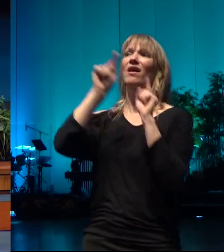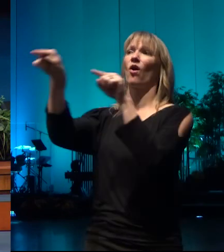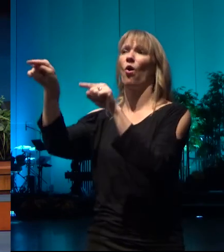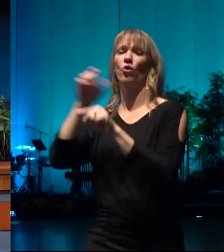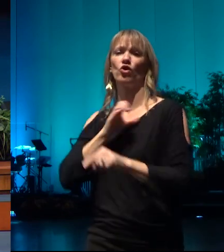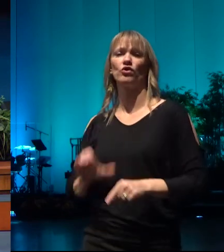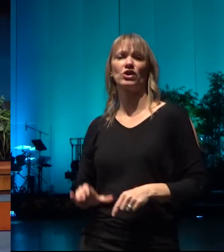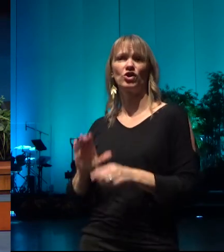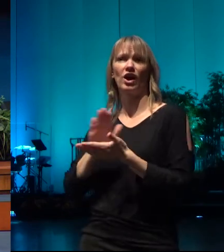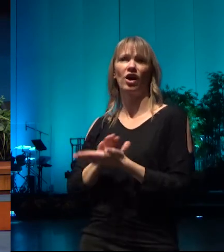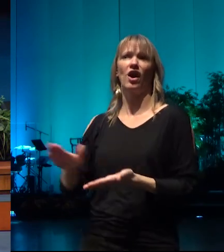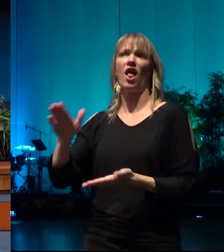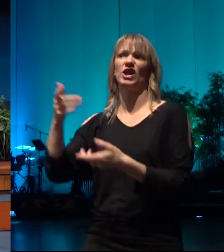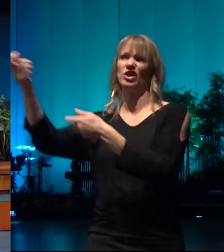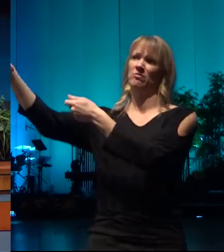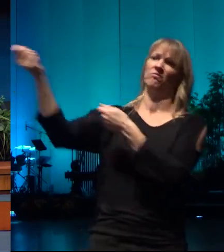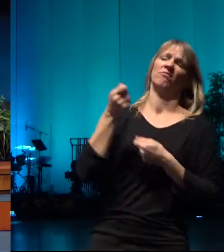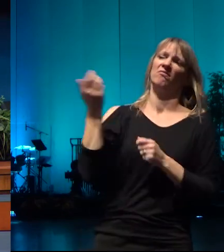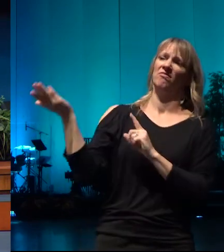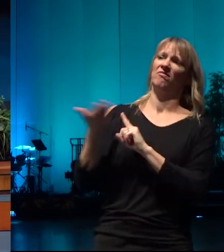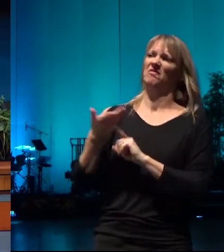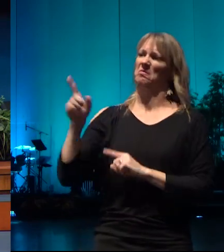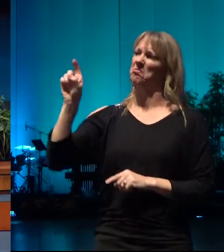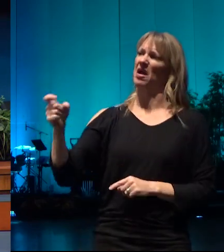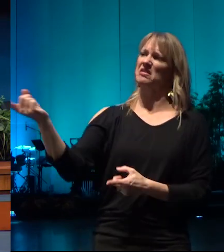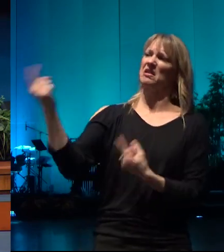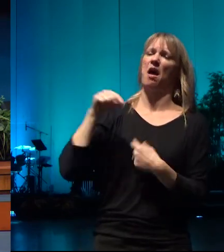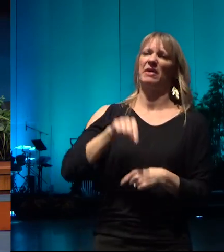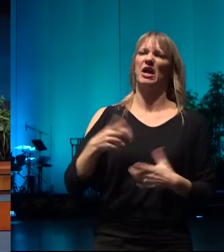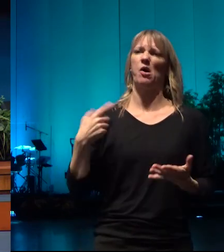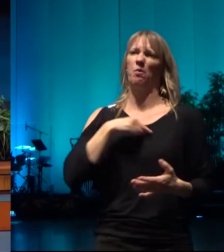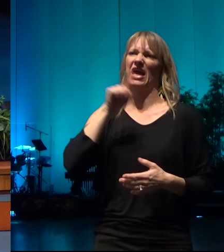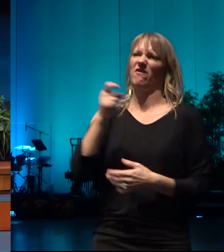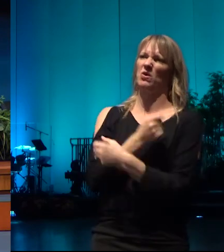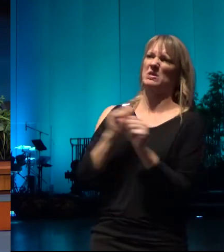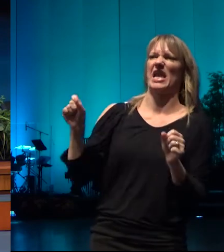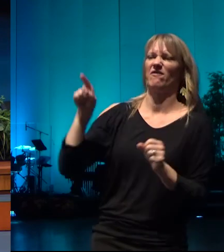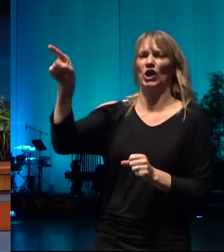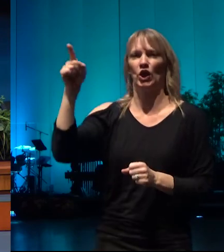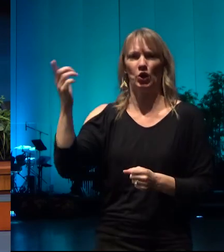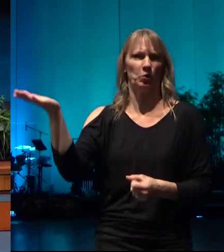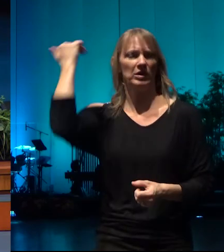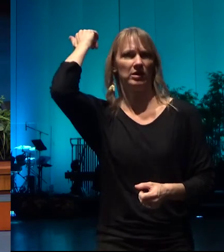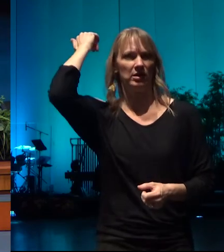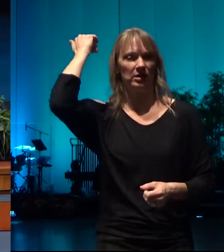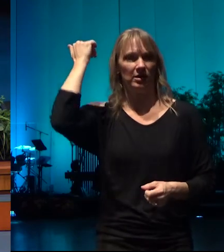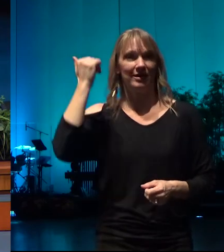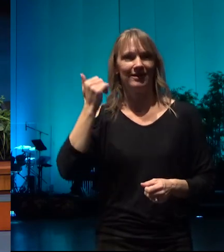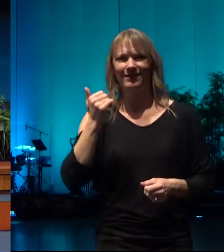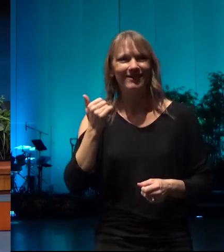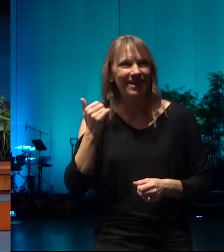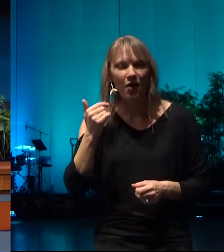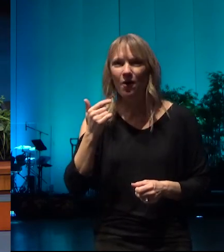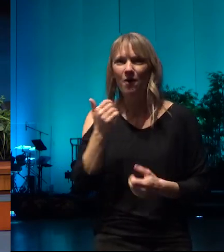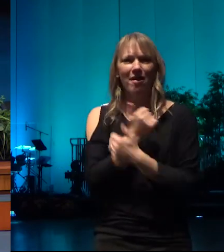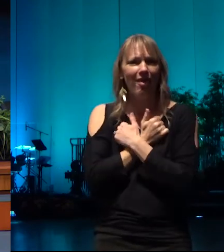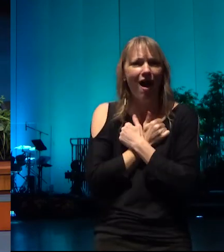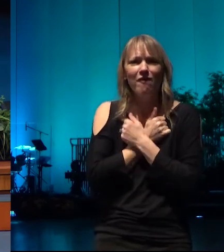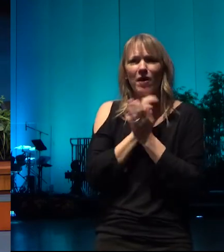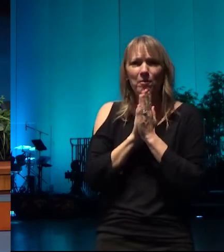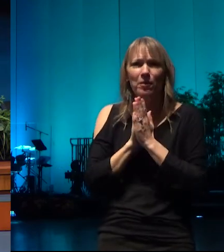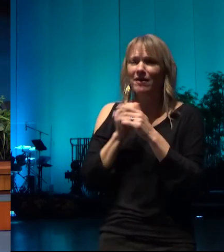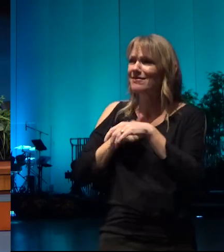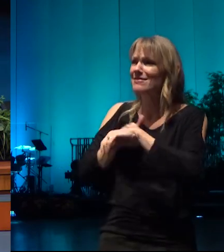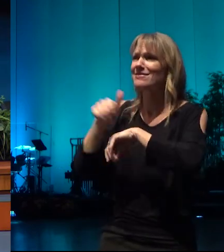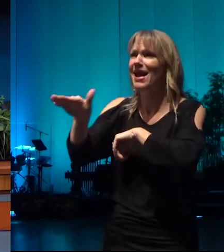know they're finding God there in their way. May not be my way, but it's their way. And I know that this can feel dangerous to